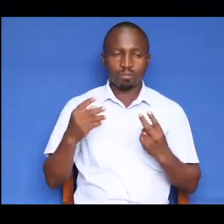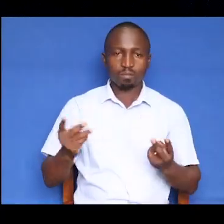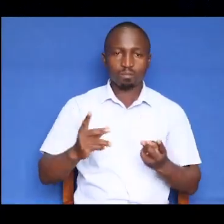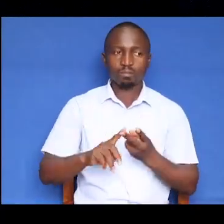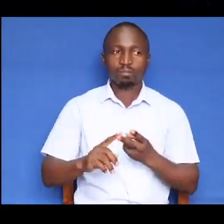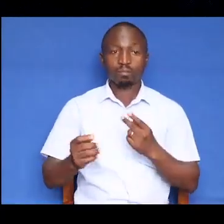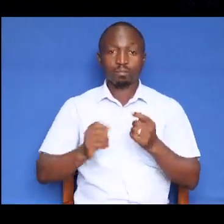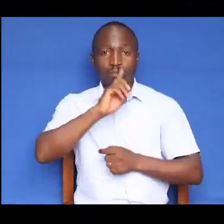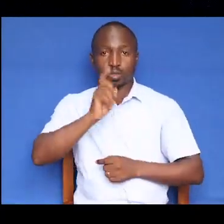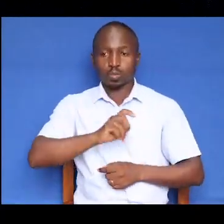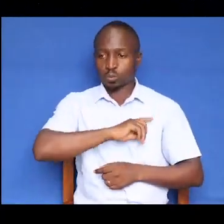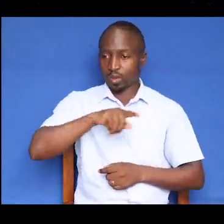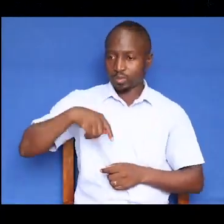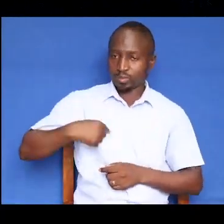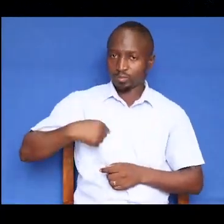according to our questions,